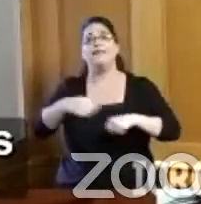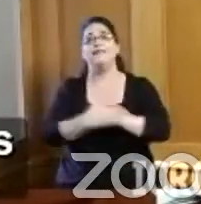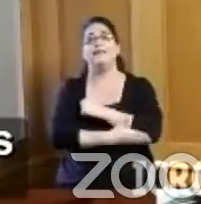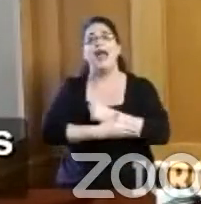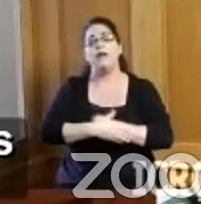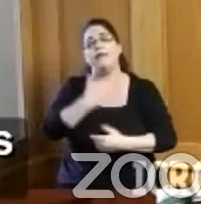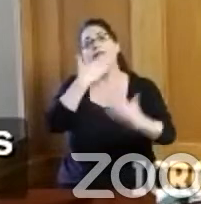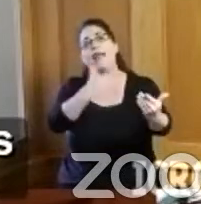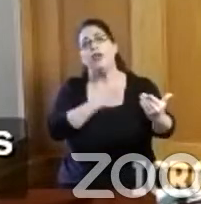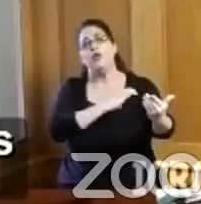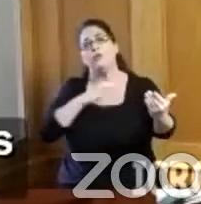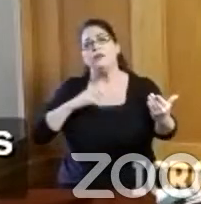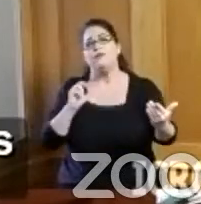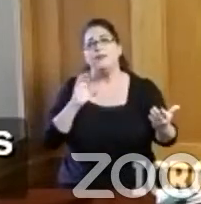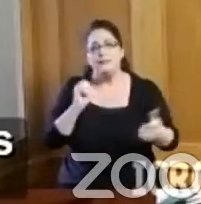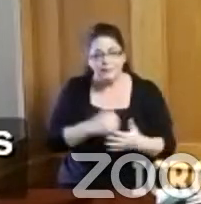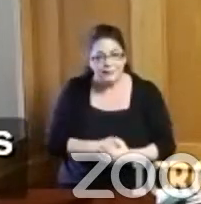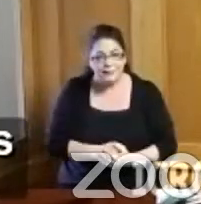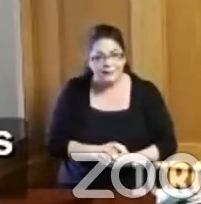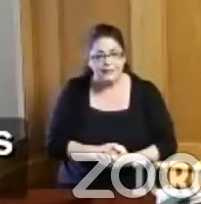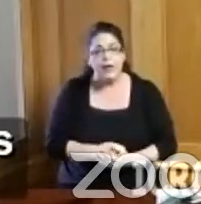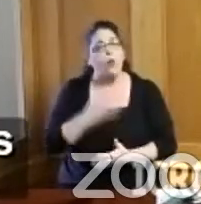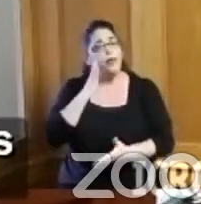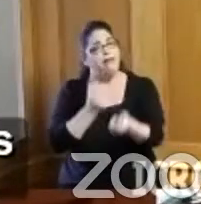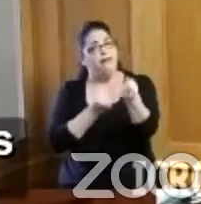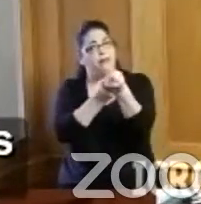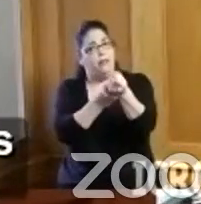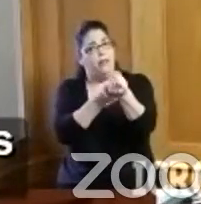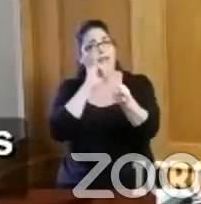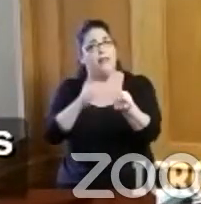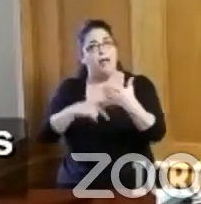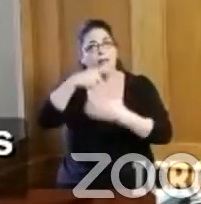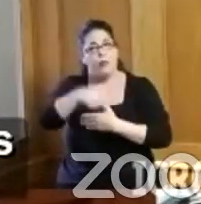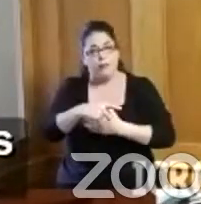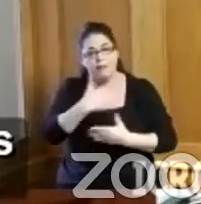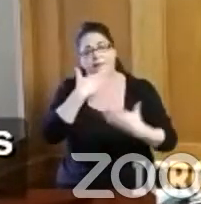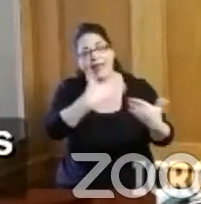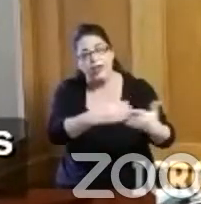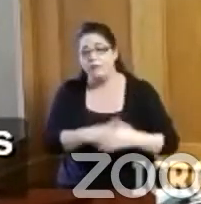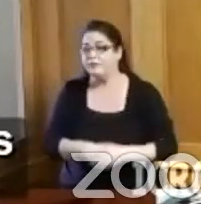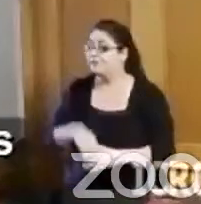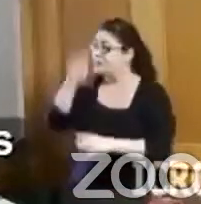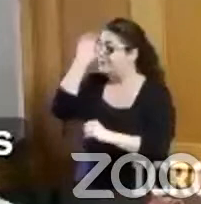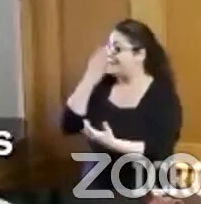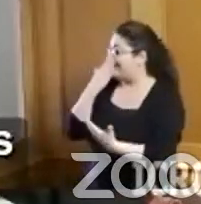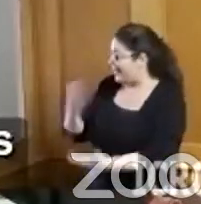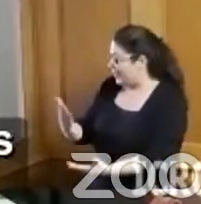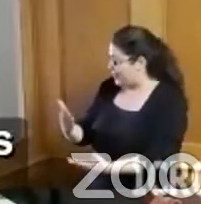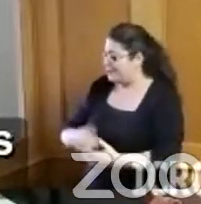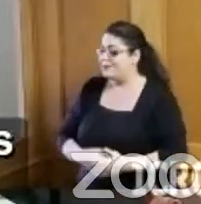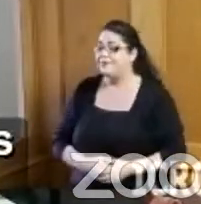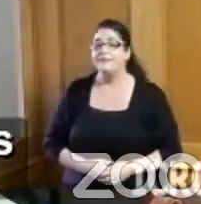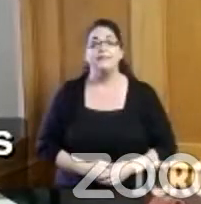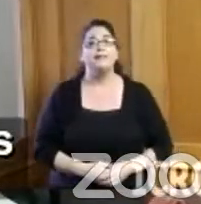Reese for her work on this and stand in full support of this initiative. Thank you. Thank you. We have Ermin